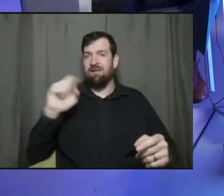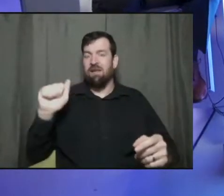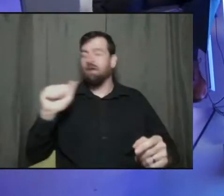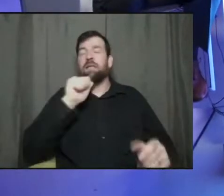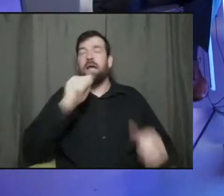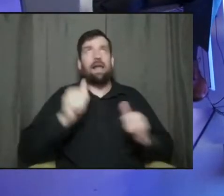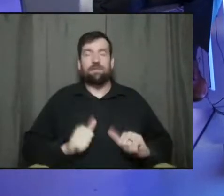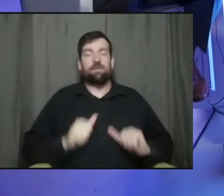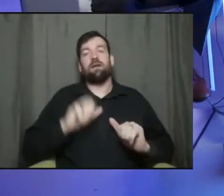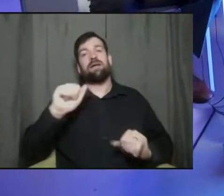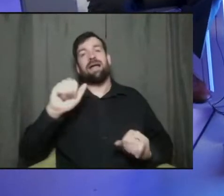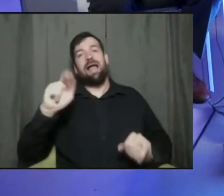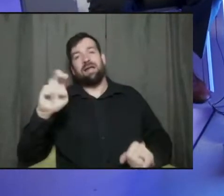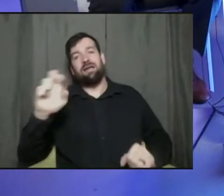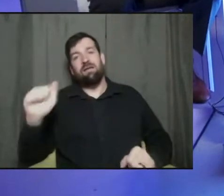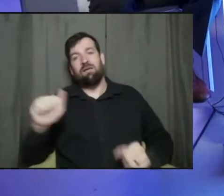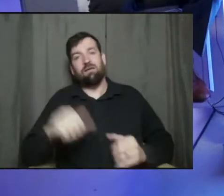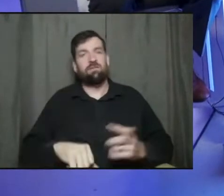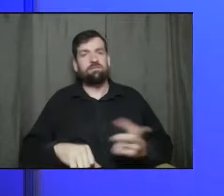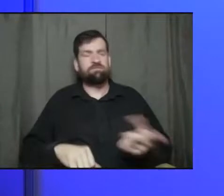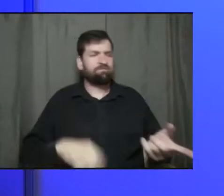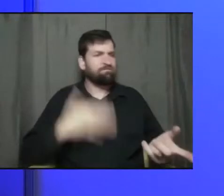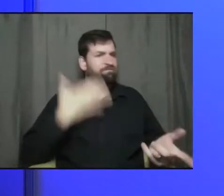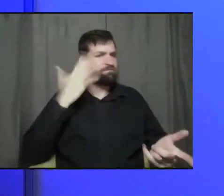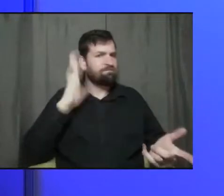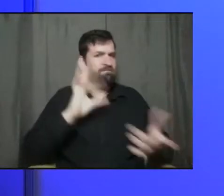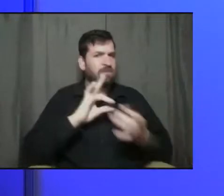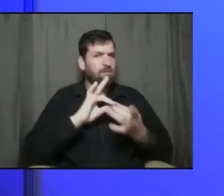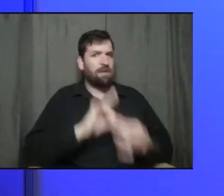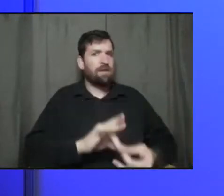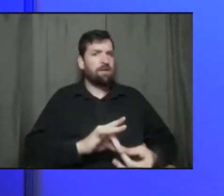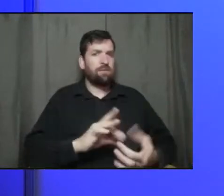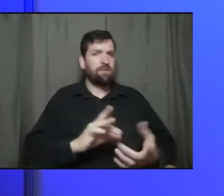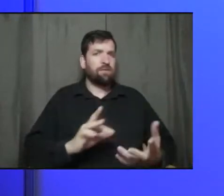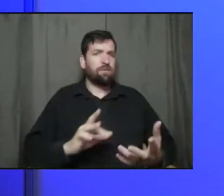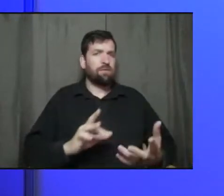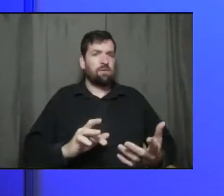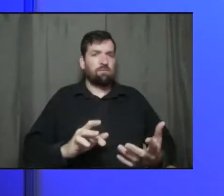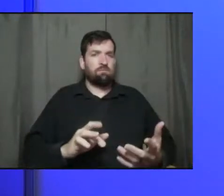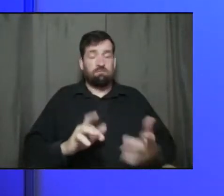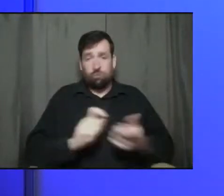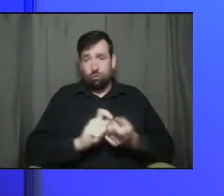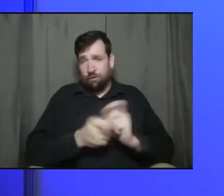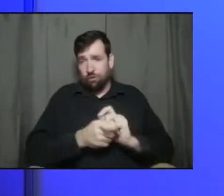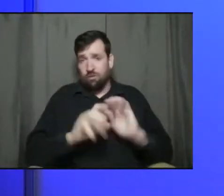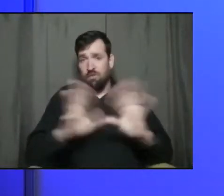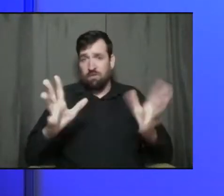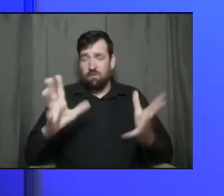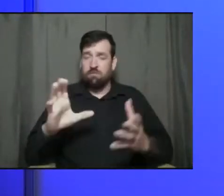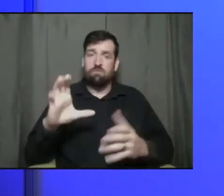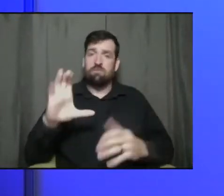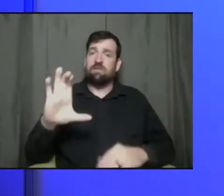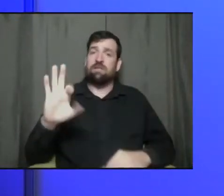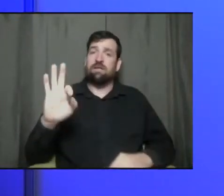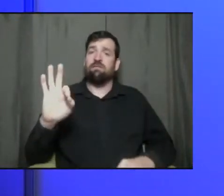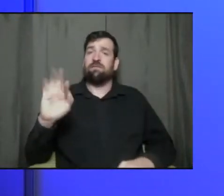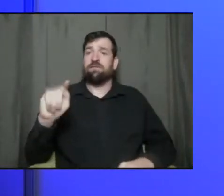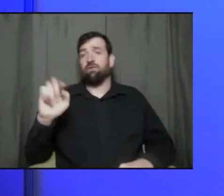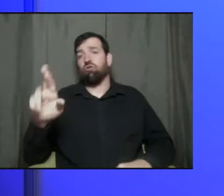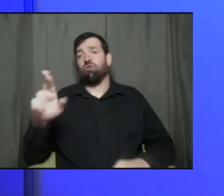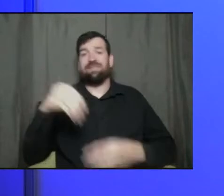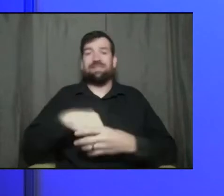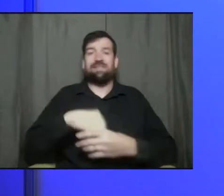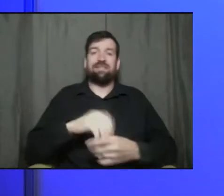word salad today. Yeah, I don't know if it has to do with the, just changes. Obviously, we talked about CFTRs in the skin.